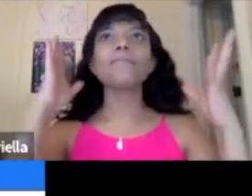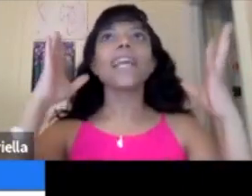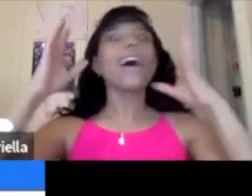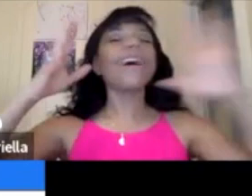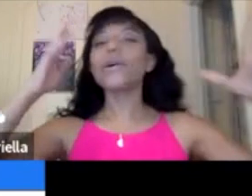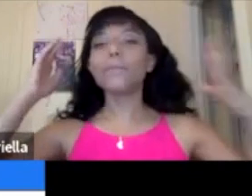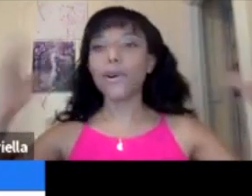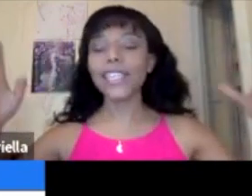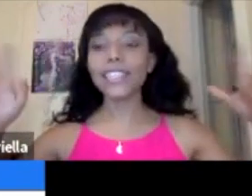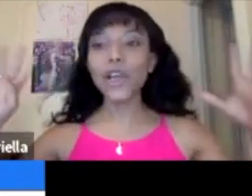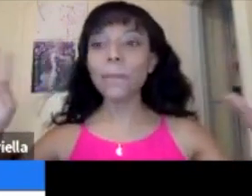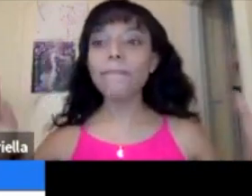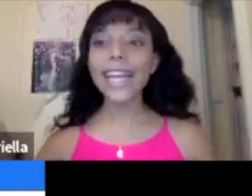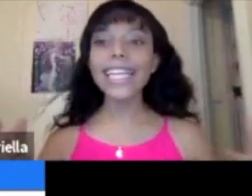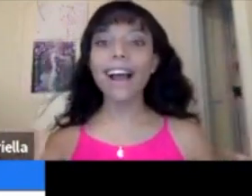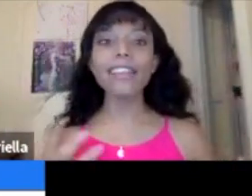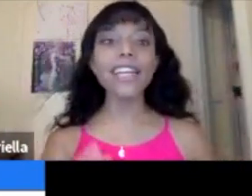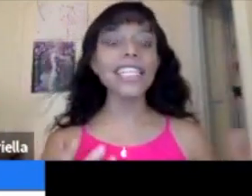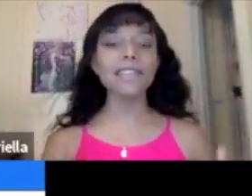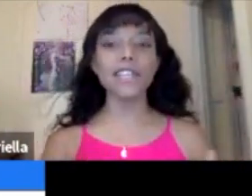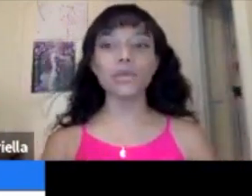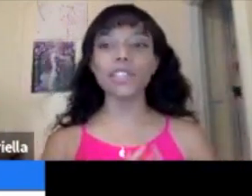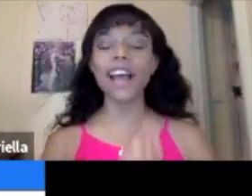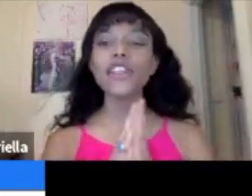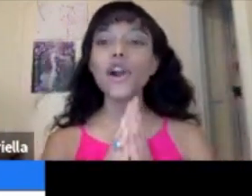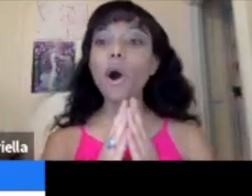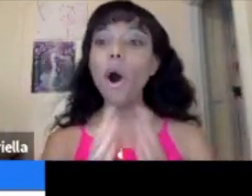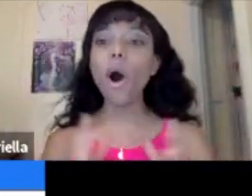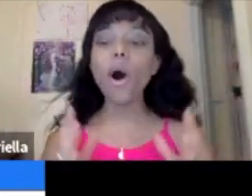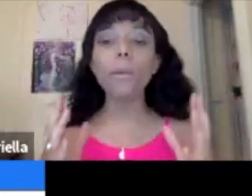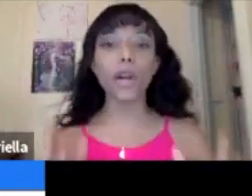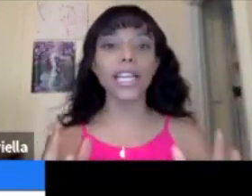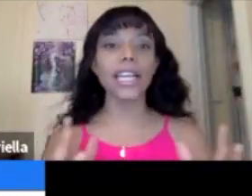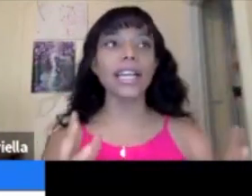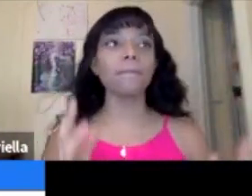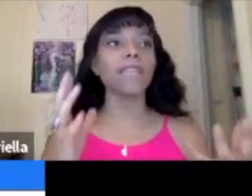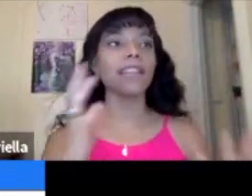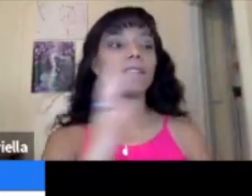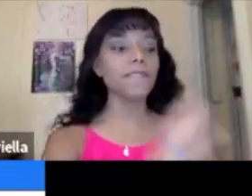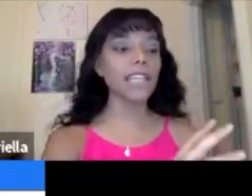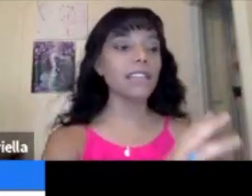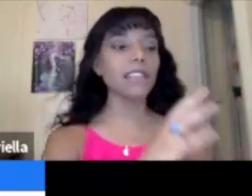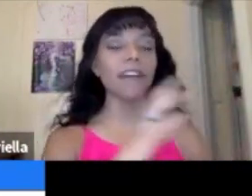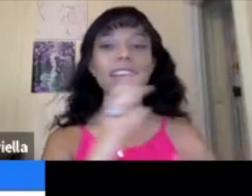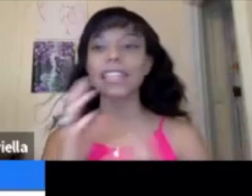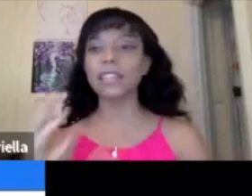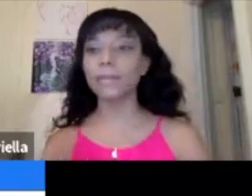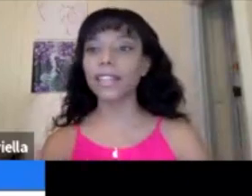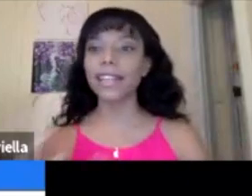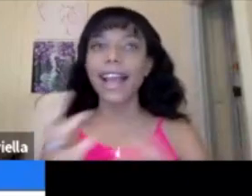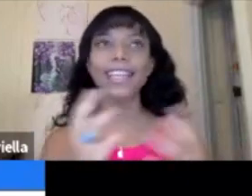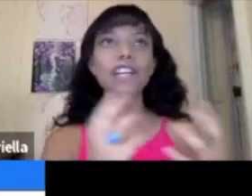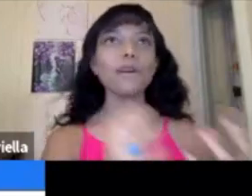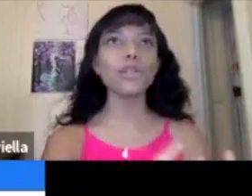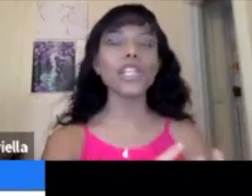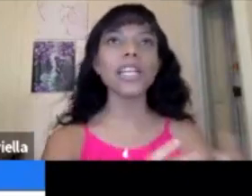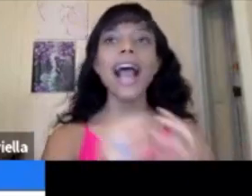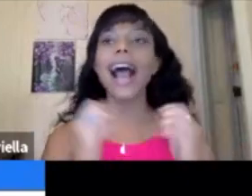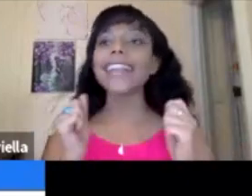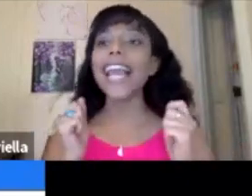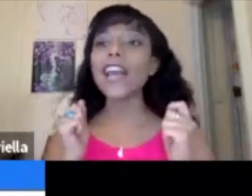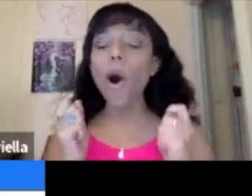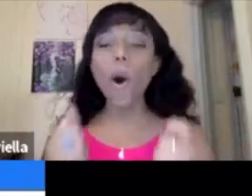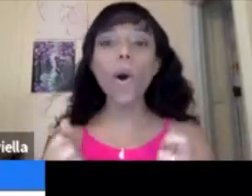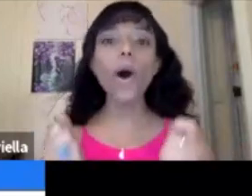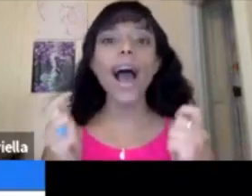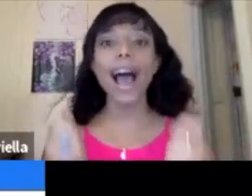and oh boy, other individuals, and they're all working in the field of accessibility and inclusion,